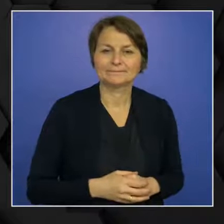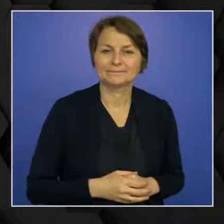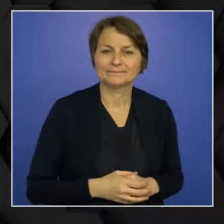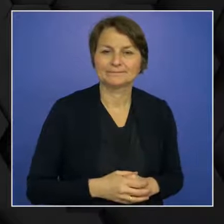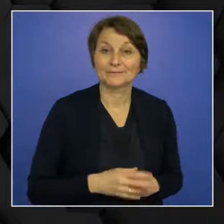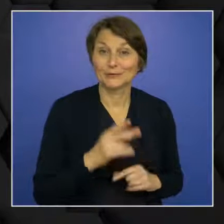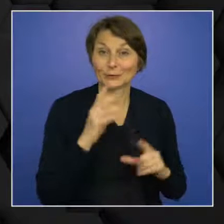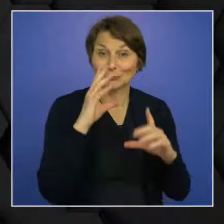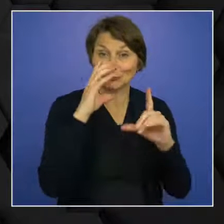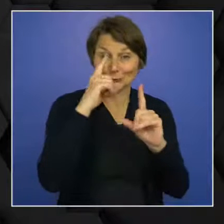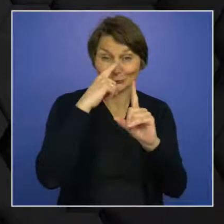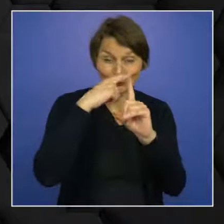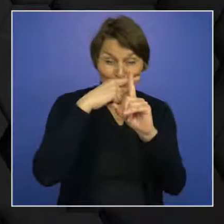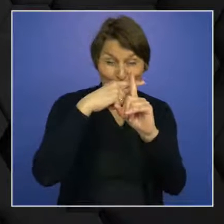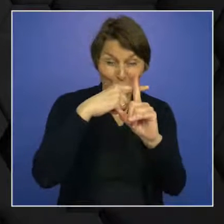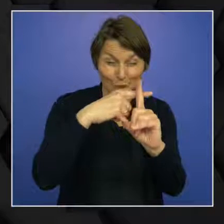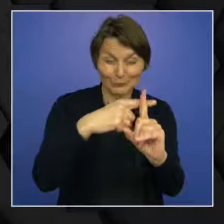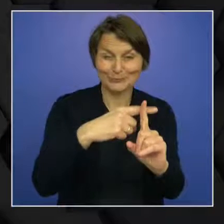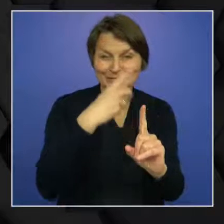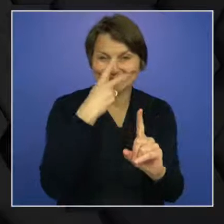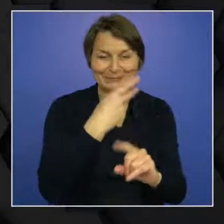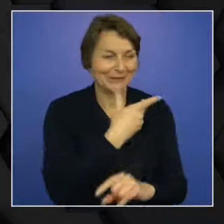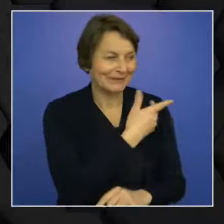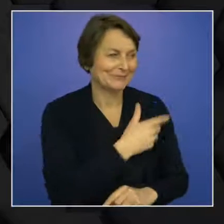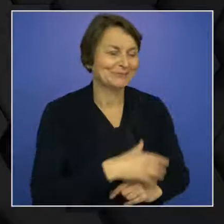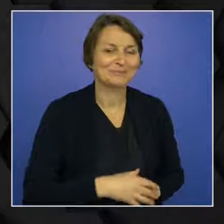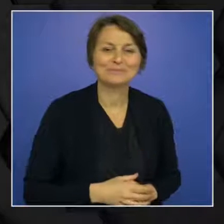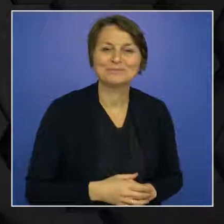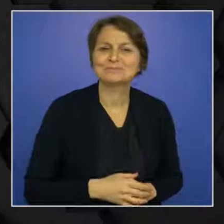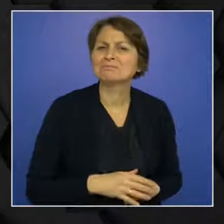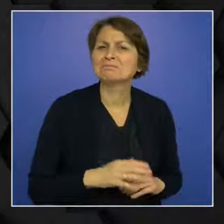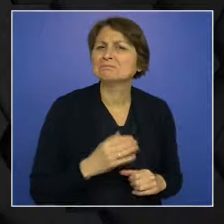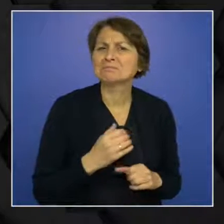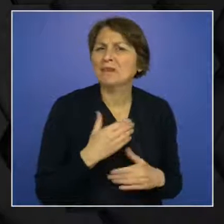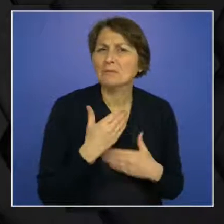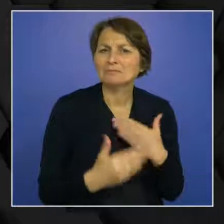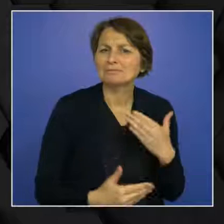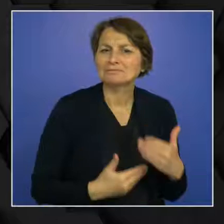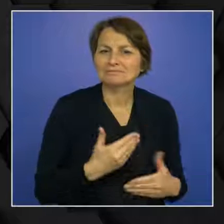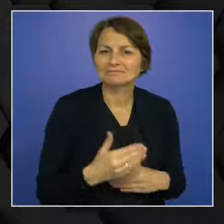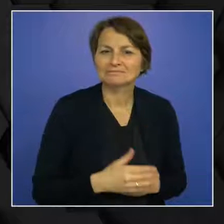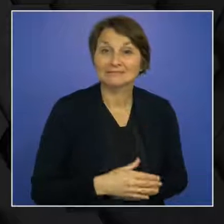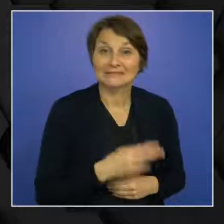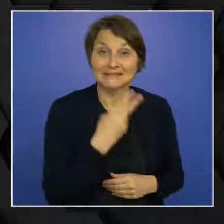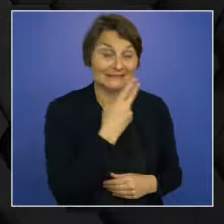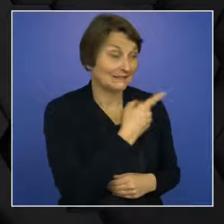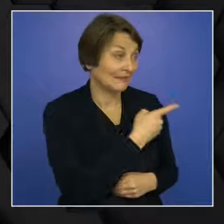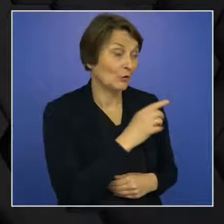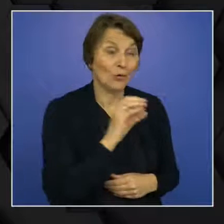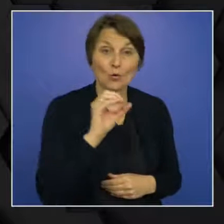Yeah, better. So how does it work? This is OBS.